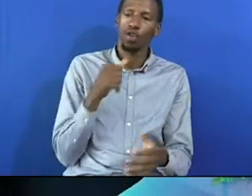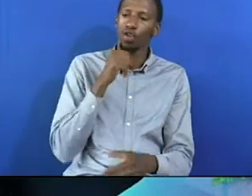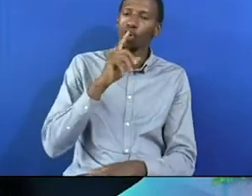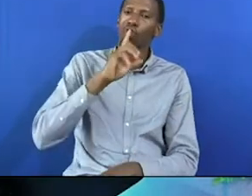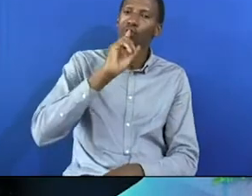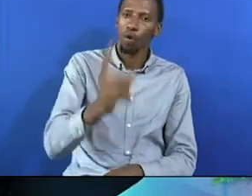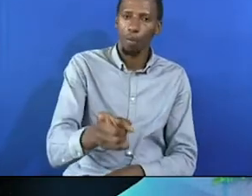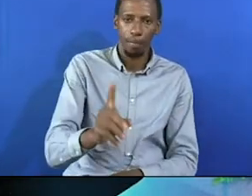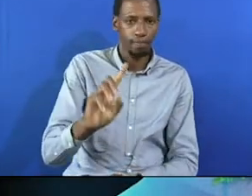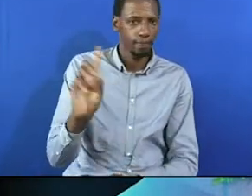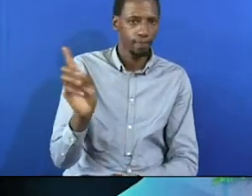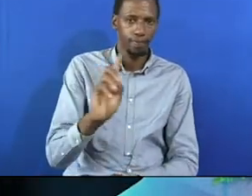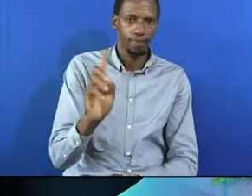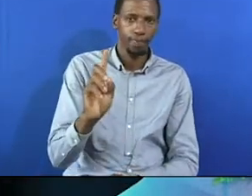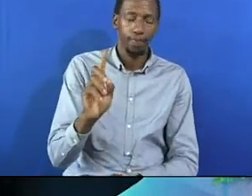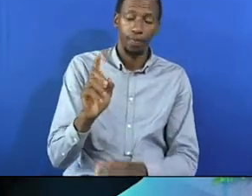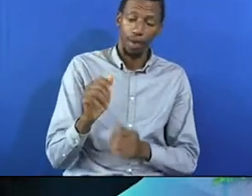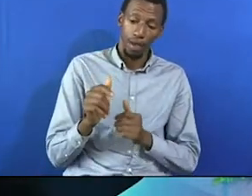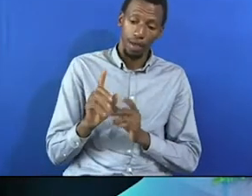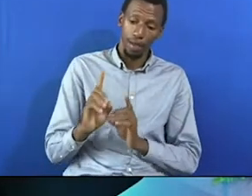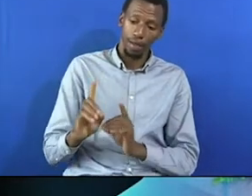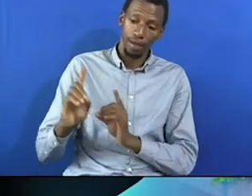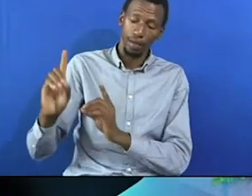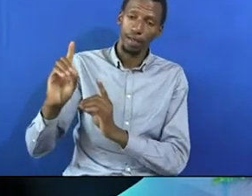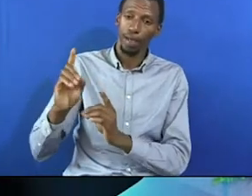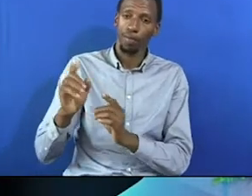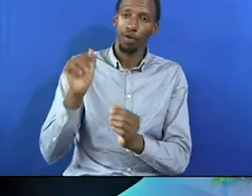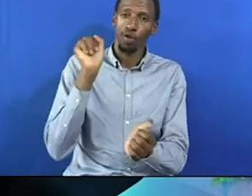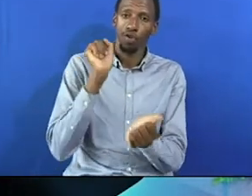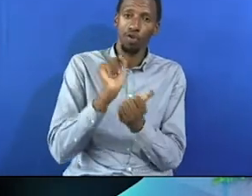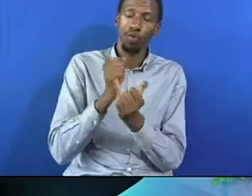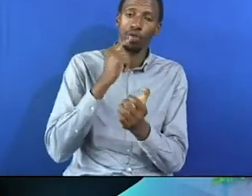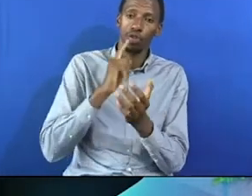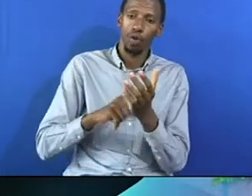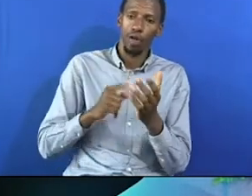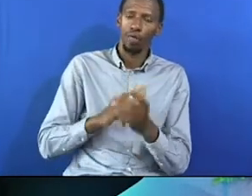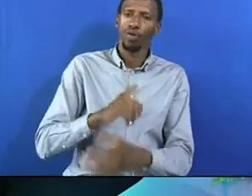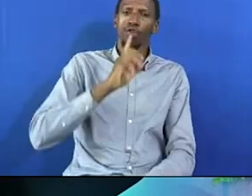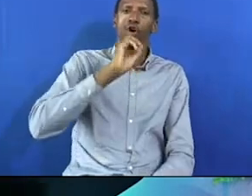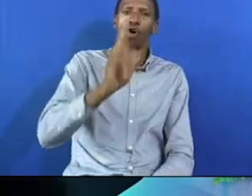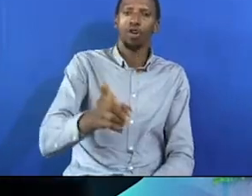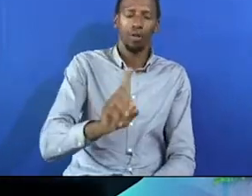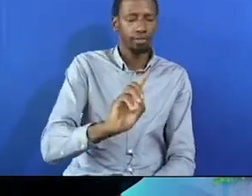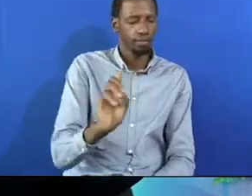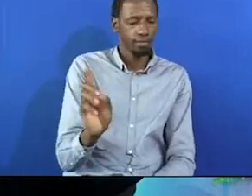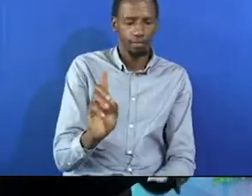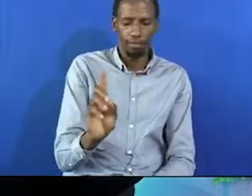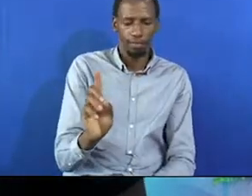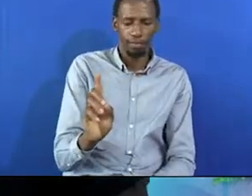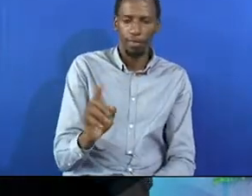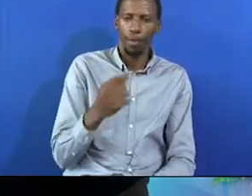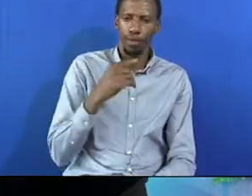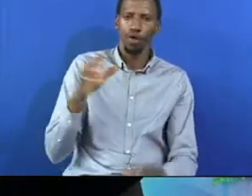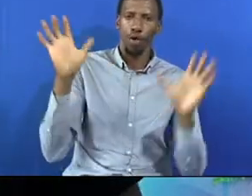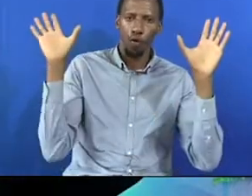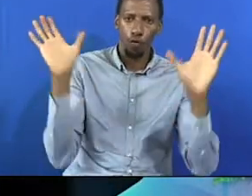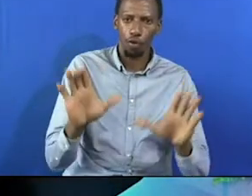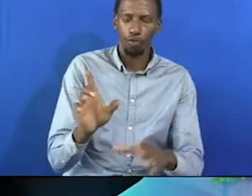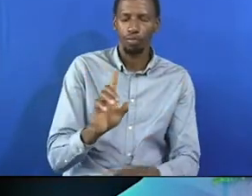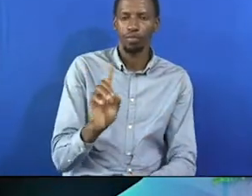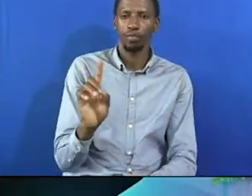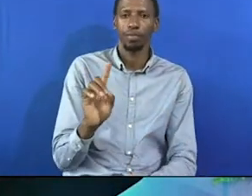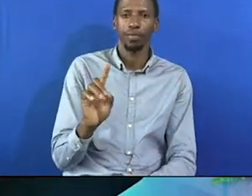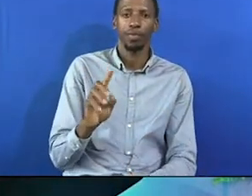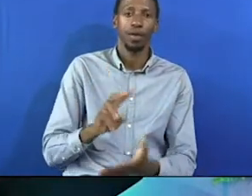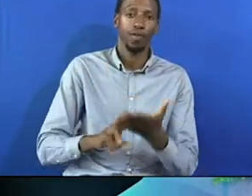saying, I'm not commanding, I'm not ordering, I'm not forcing. Verse 7, I wish that